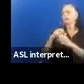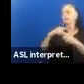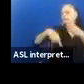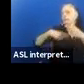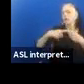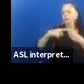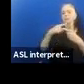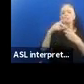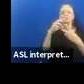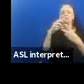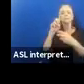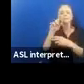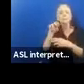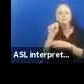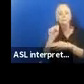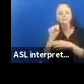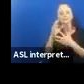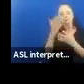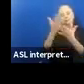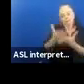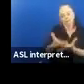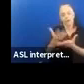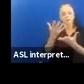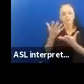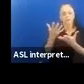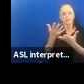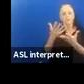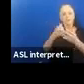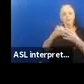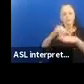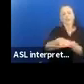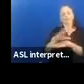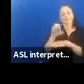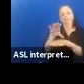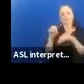shape ecosystems around us, the many ways of knowing.